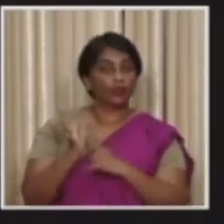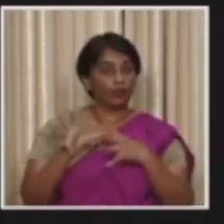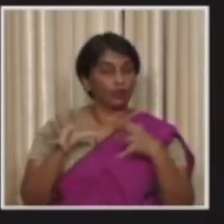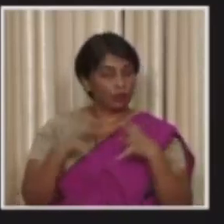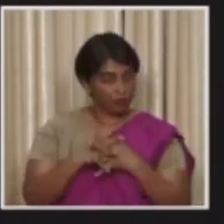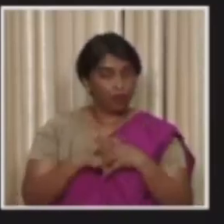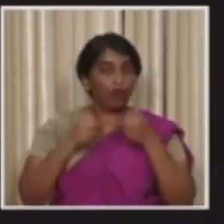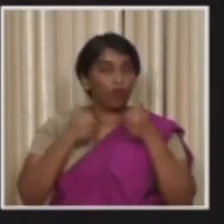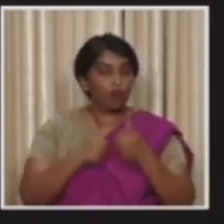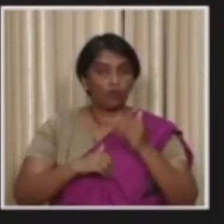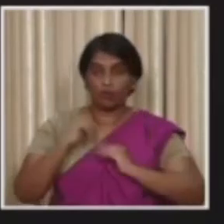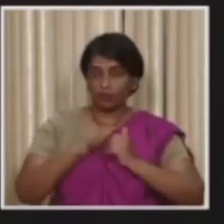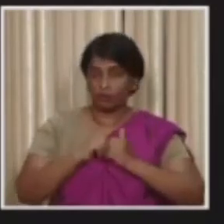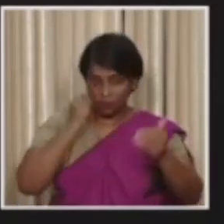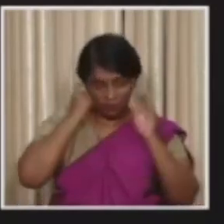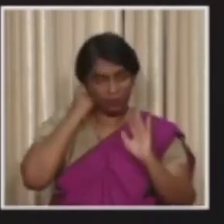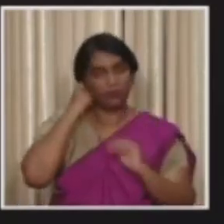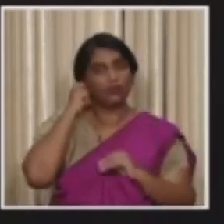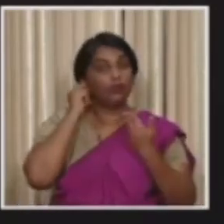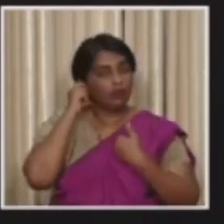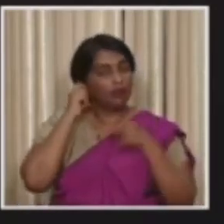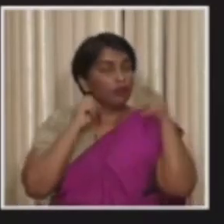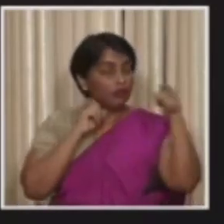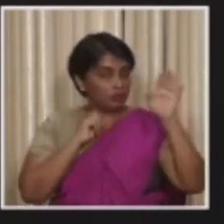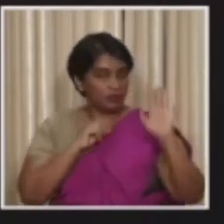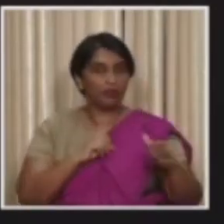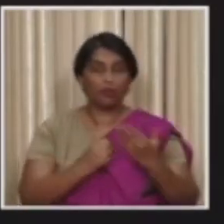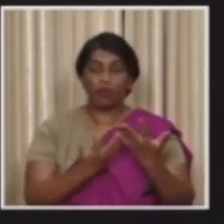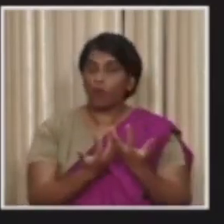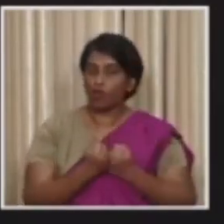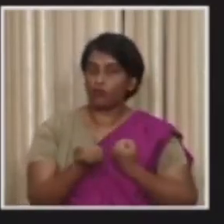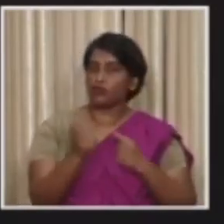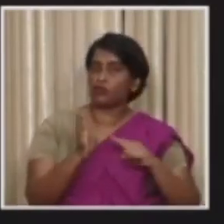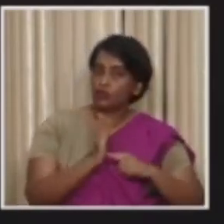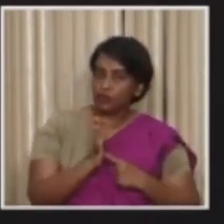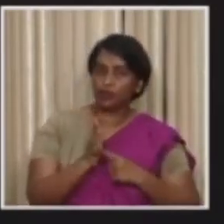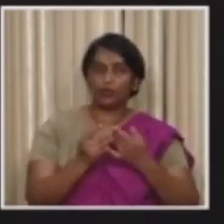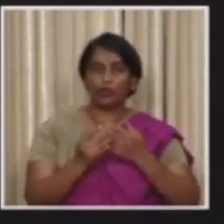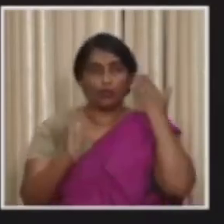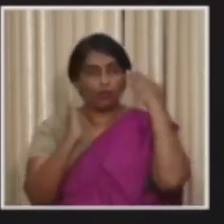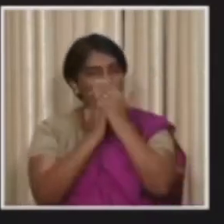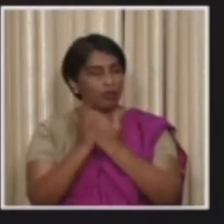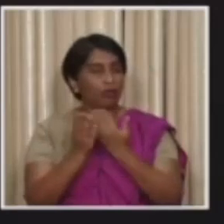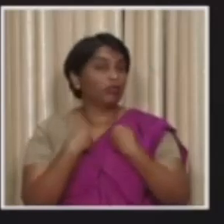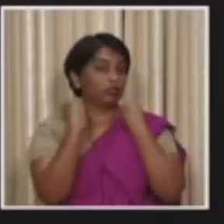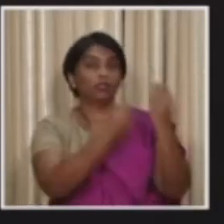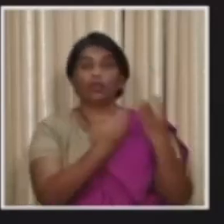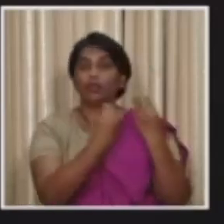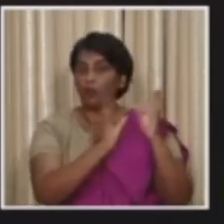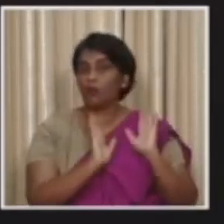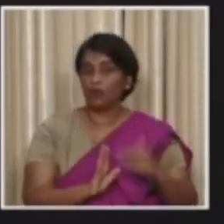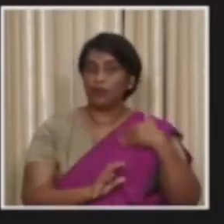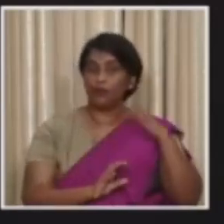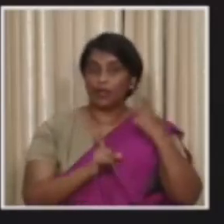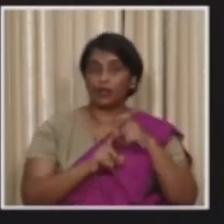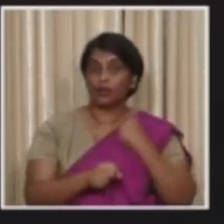them whatever the utilities and the tools which are necessary for them. Maybe the digitalization, maybe